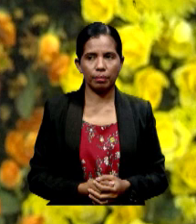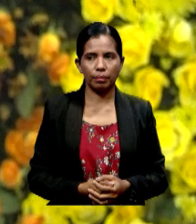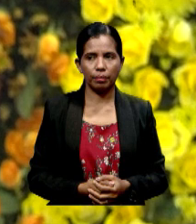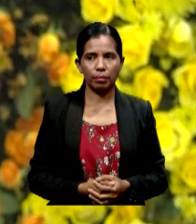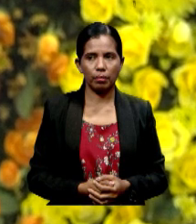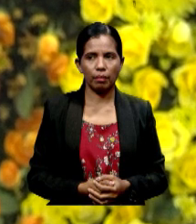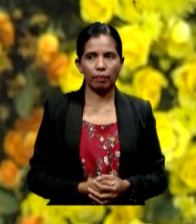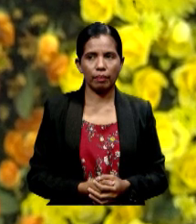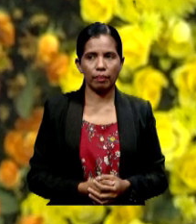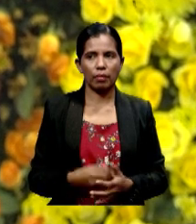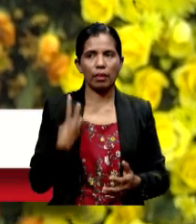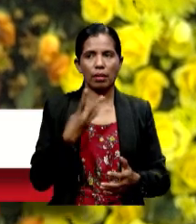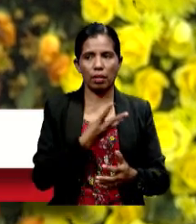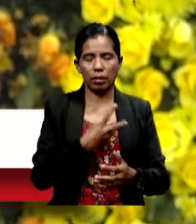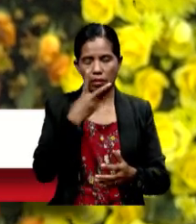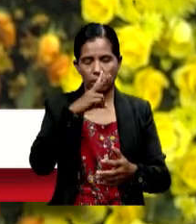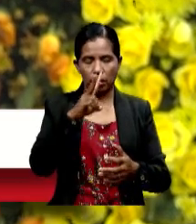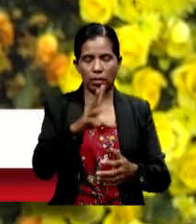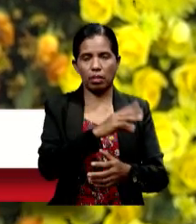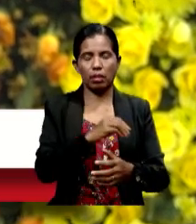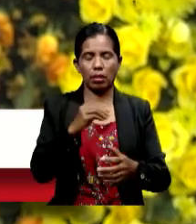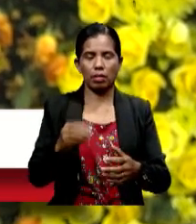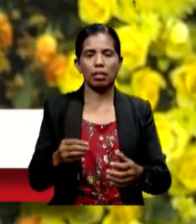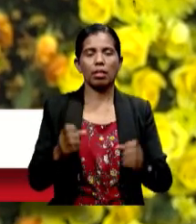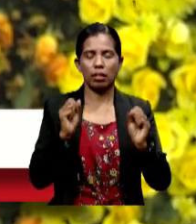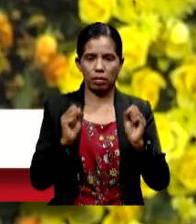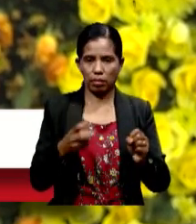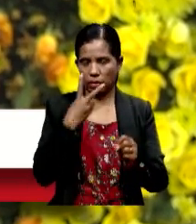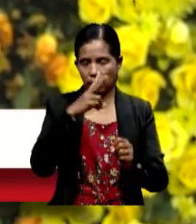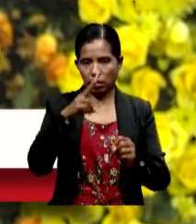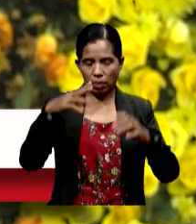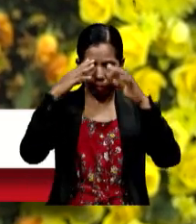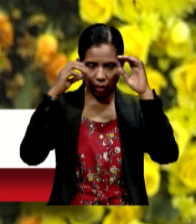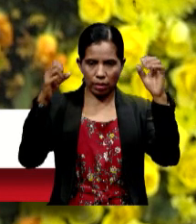hospitality myself and the delegation have received from you, President.